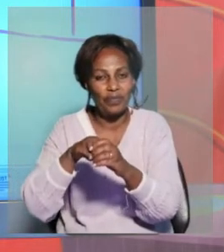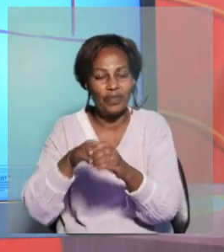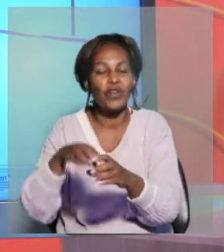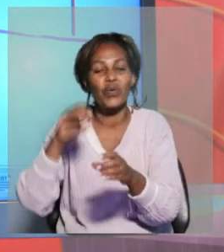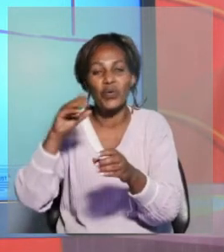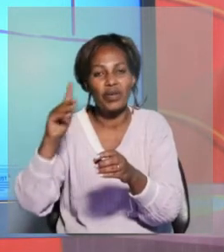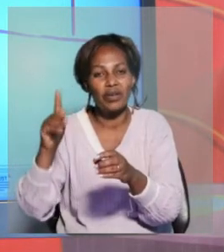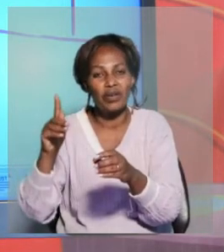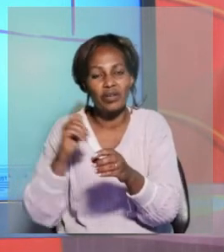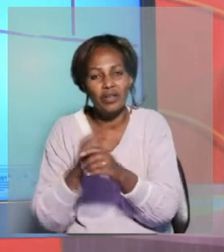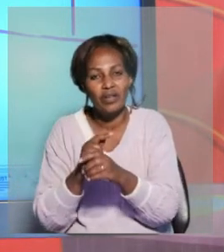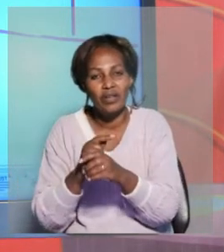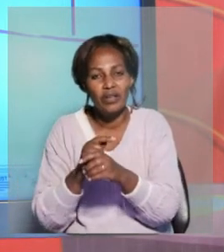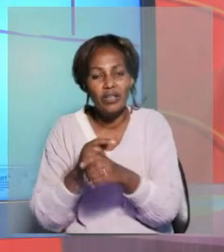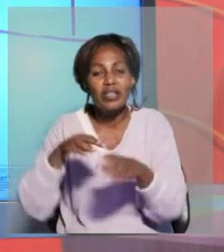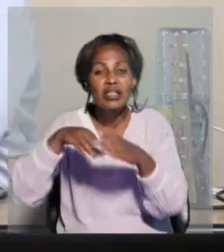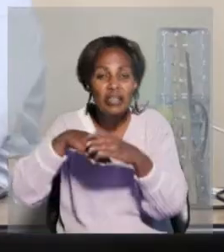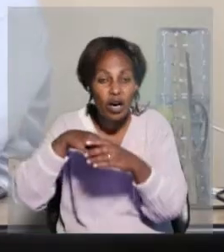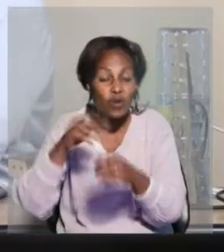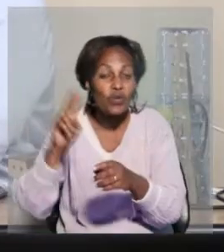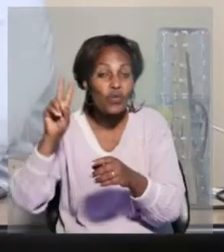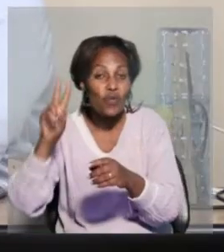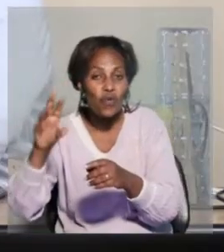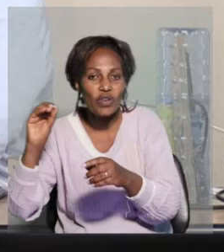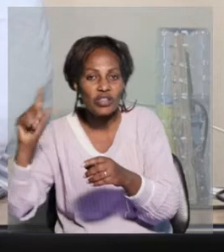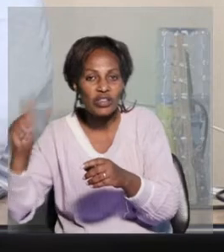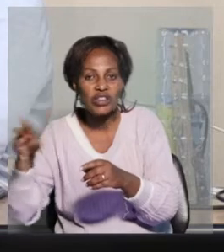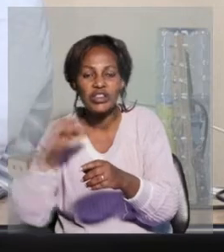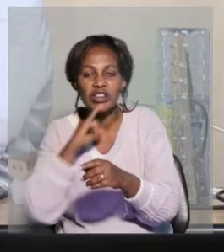Okay. The output voltage is,